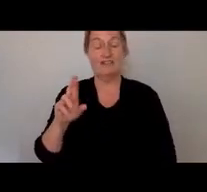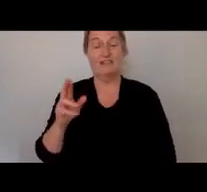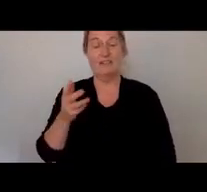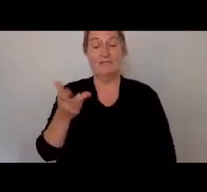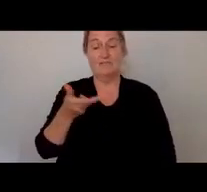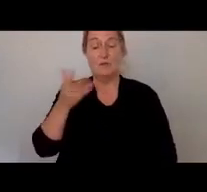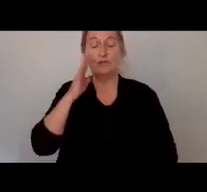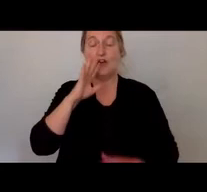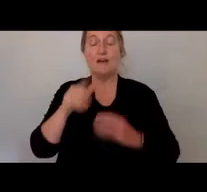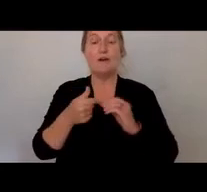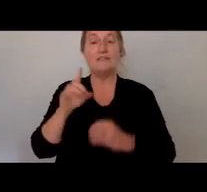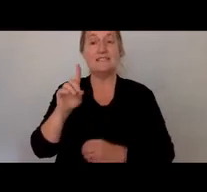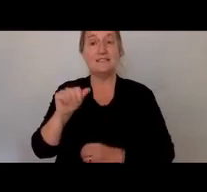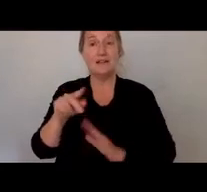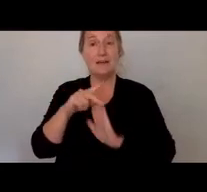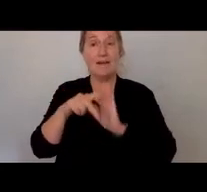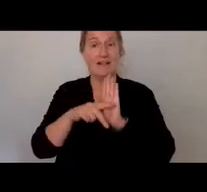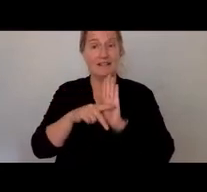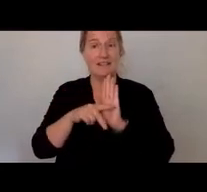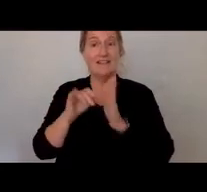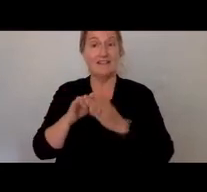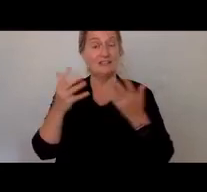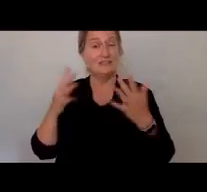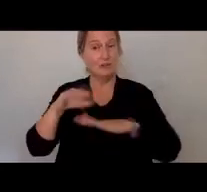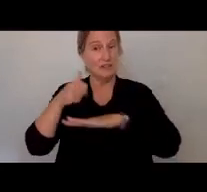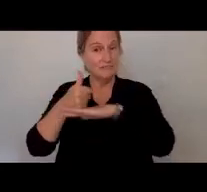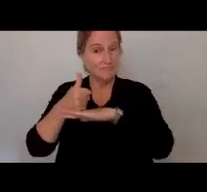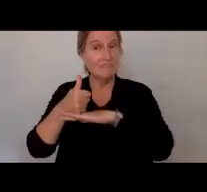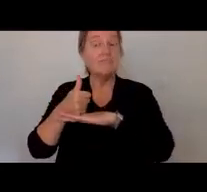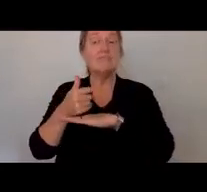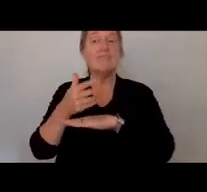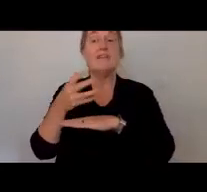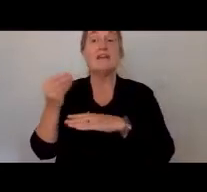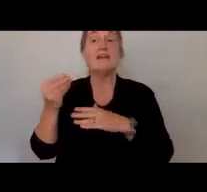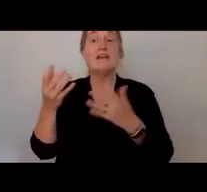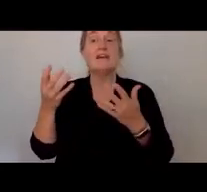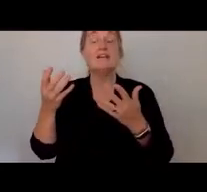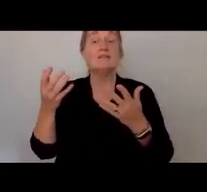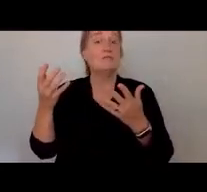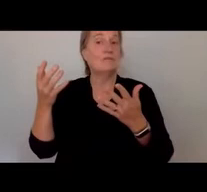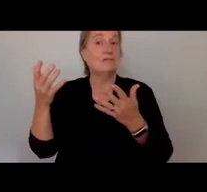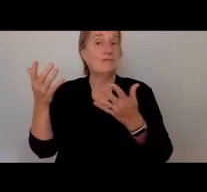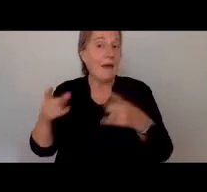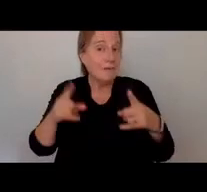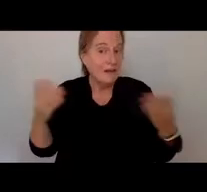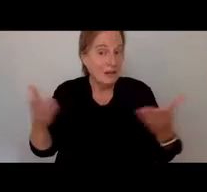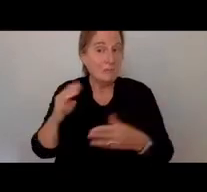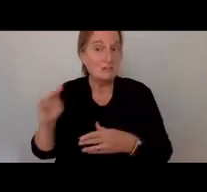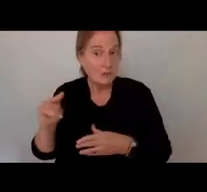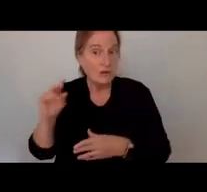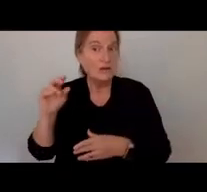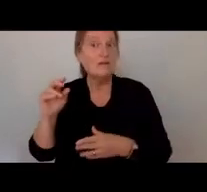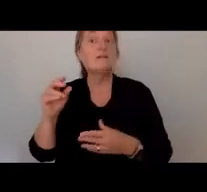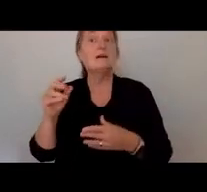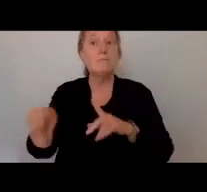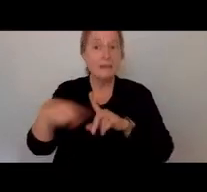that is currently out there and what is being done in Minnesota and what other places can do in order